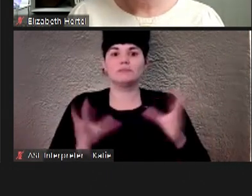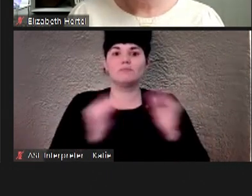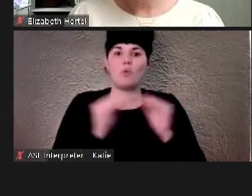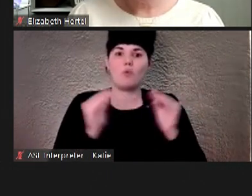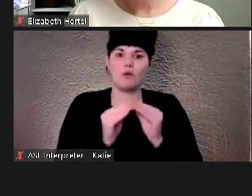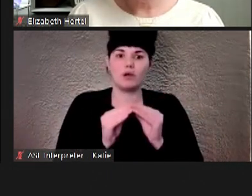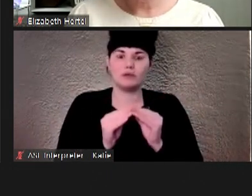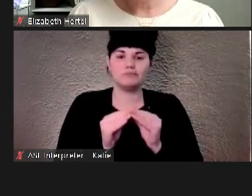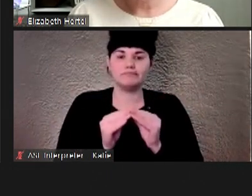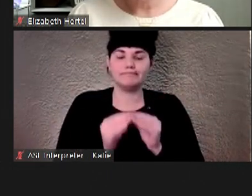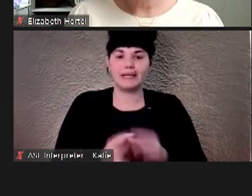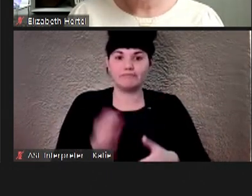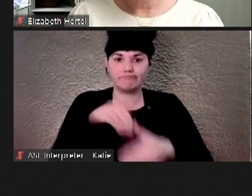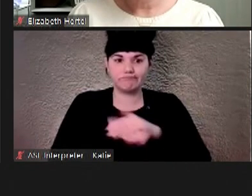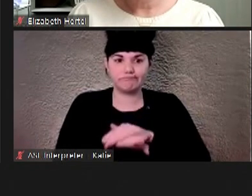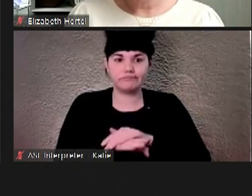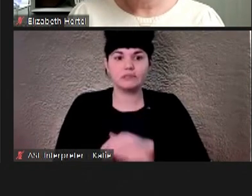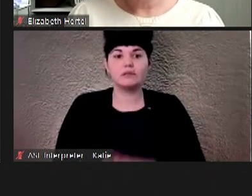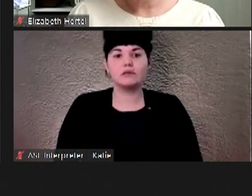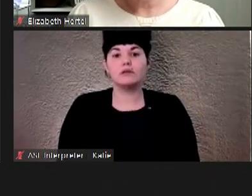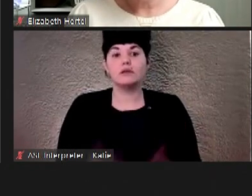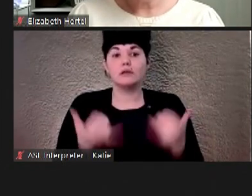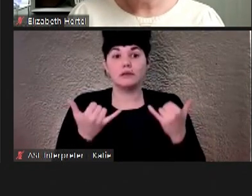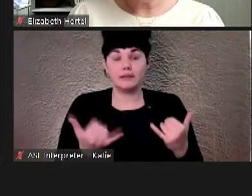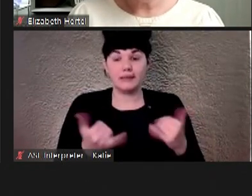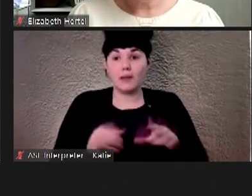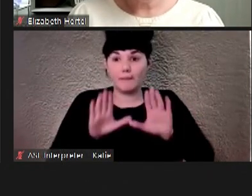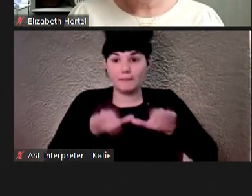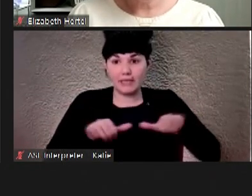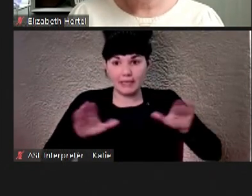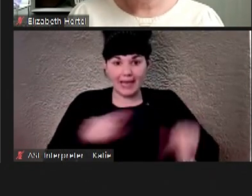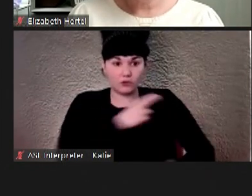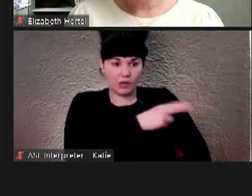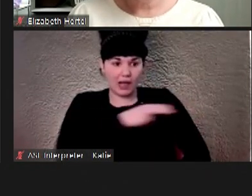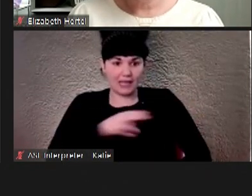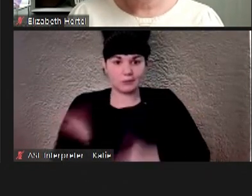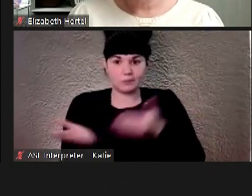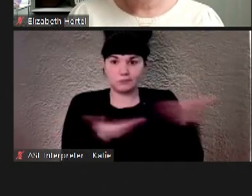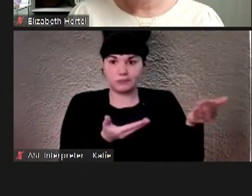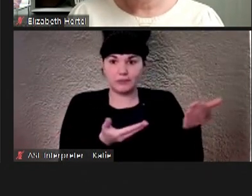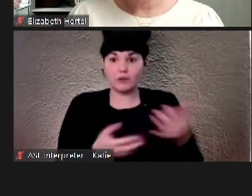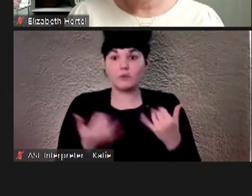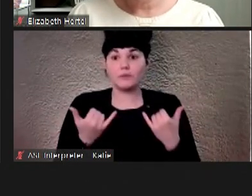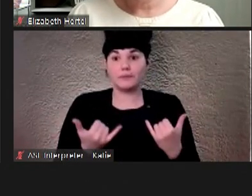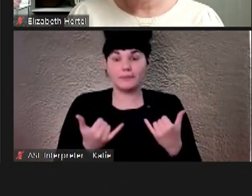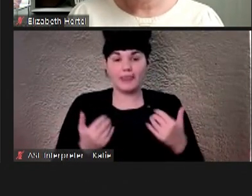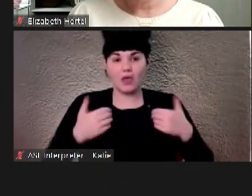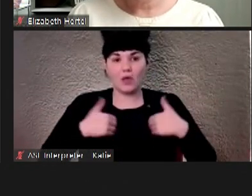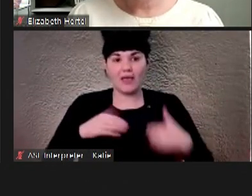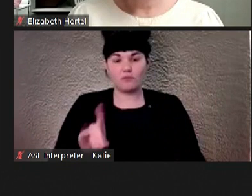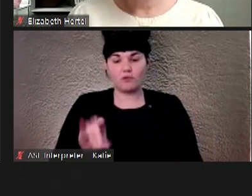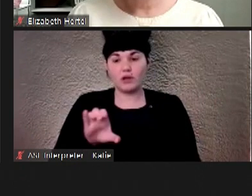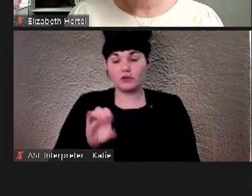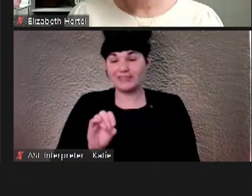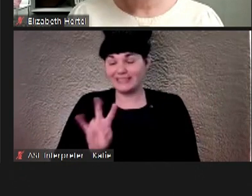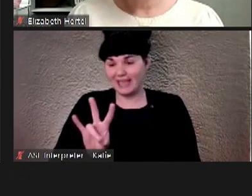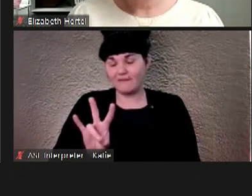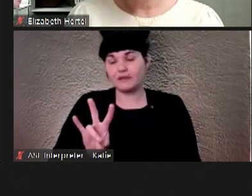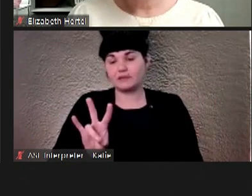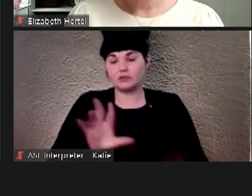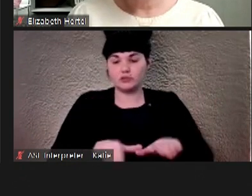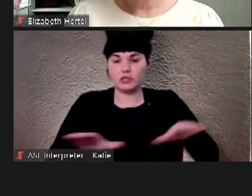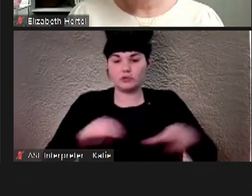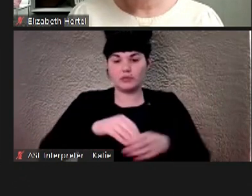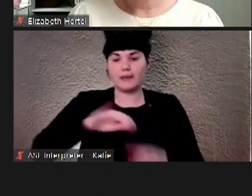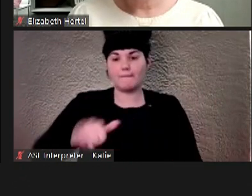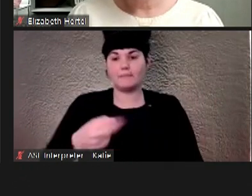focus on what's happening with our pediatric hospitalizations. We currently have 107 children in Michigan